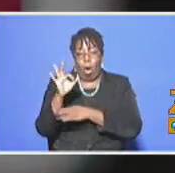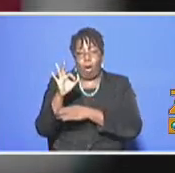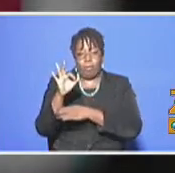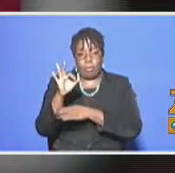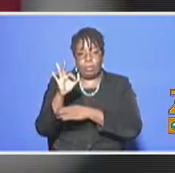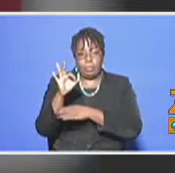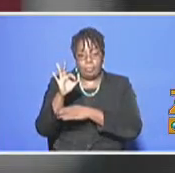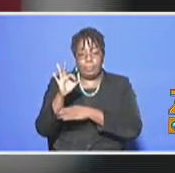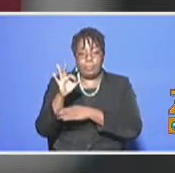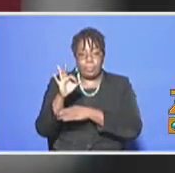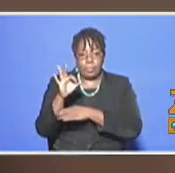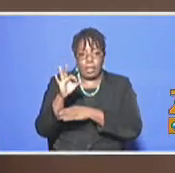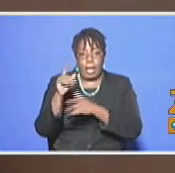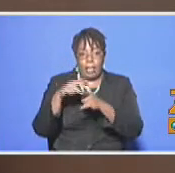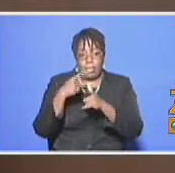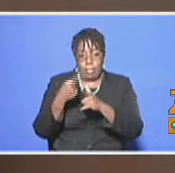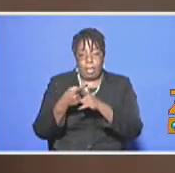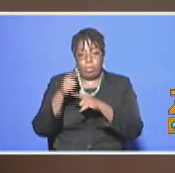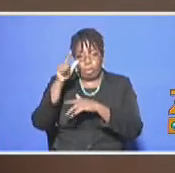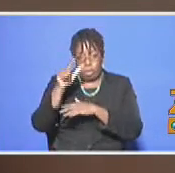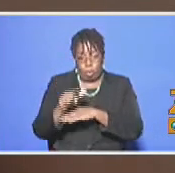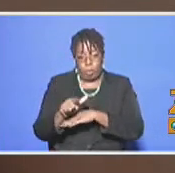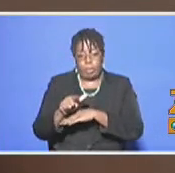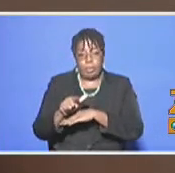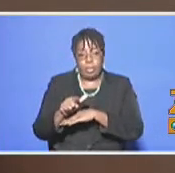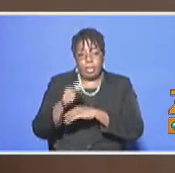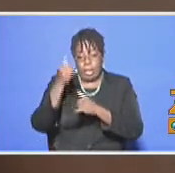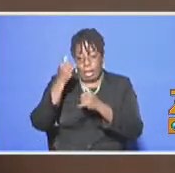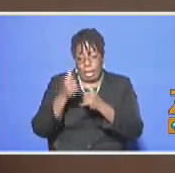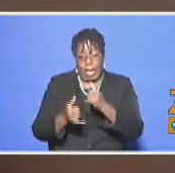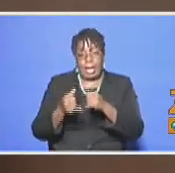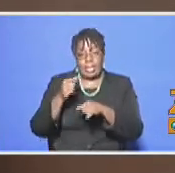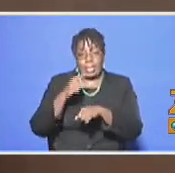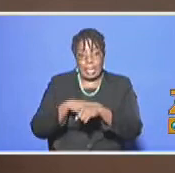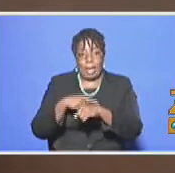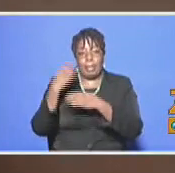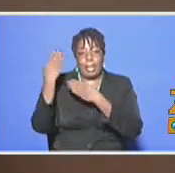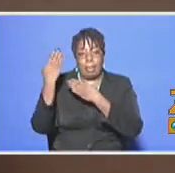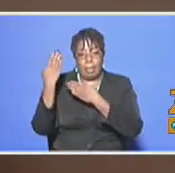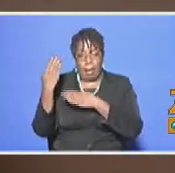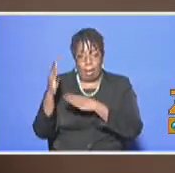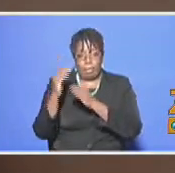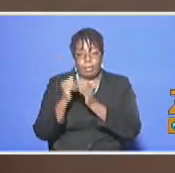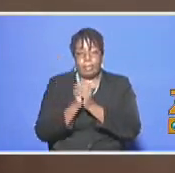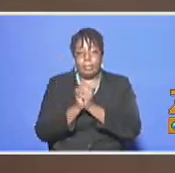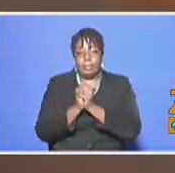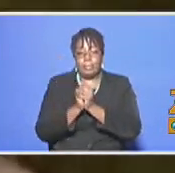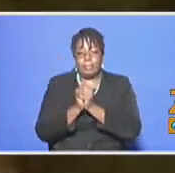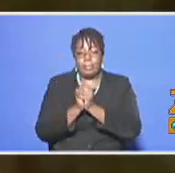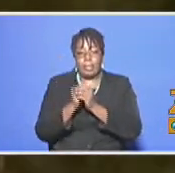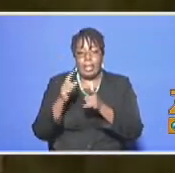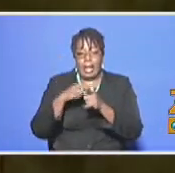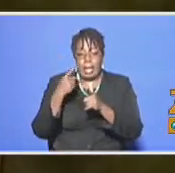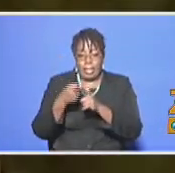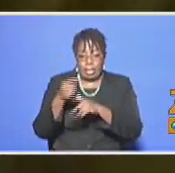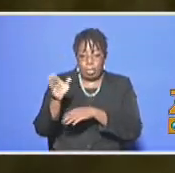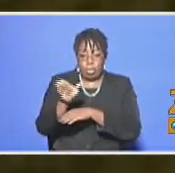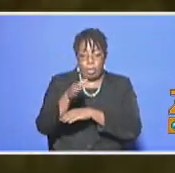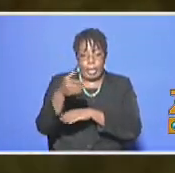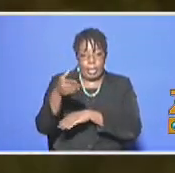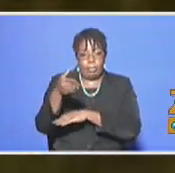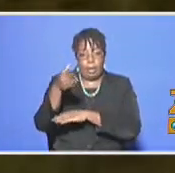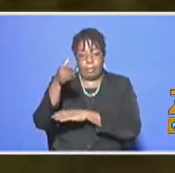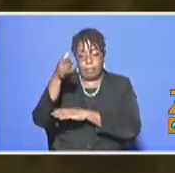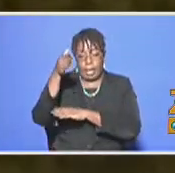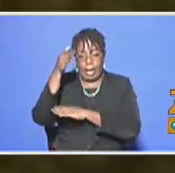to lower the British flag for the last time in the Bahamas as a colony, and to raise